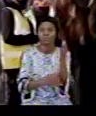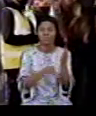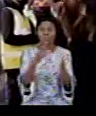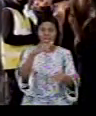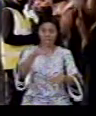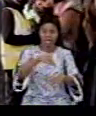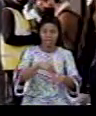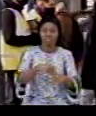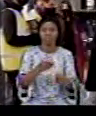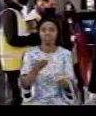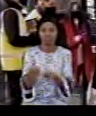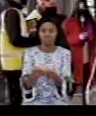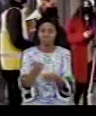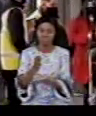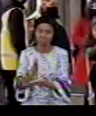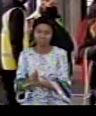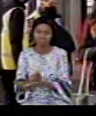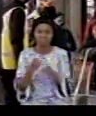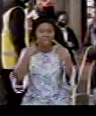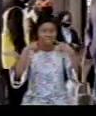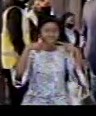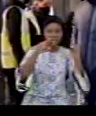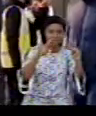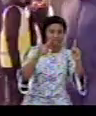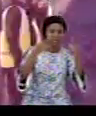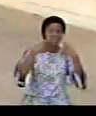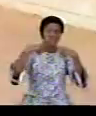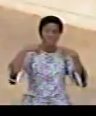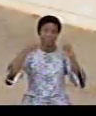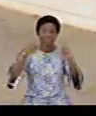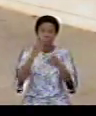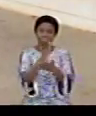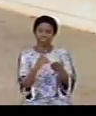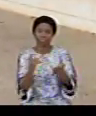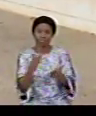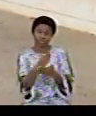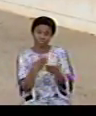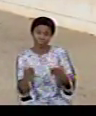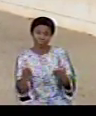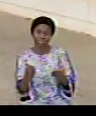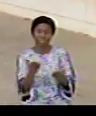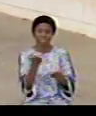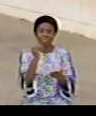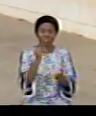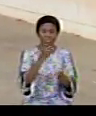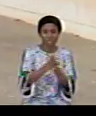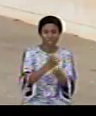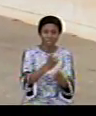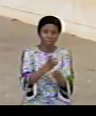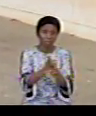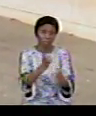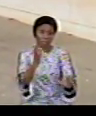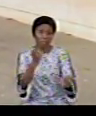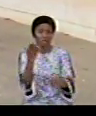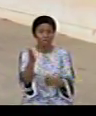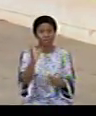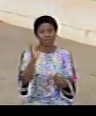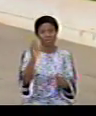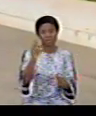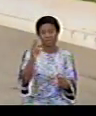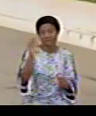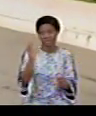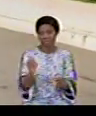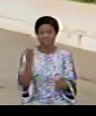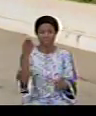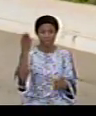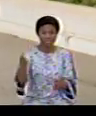announcing something somebody where people are gathering together there's a boss there a mini boss there and somebody is even using